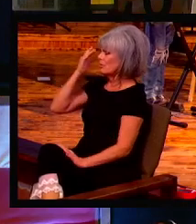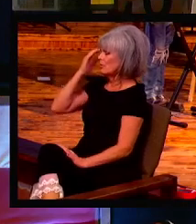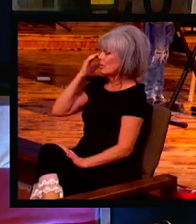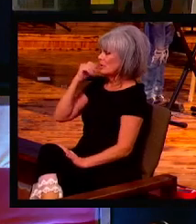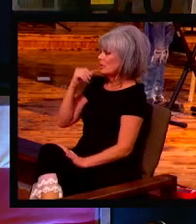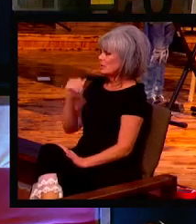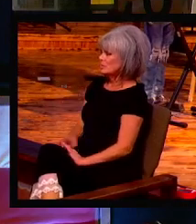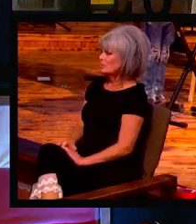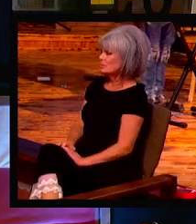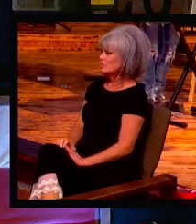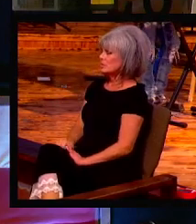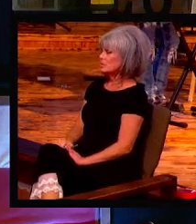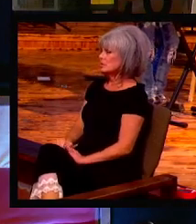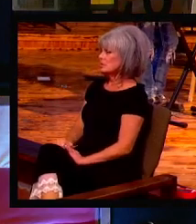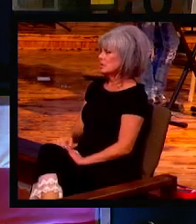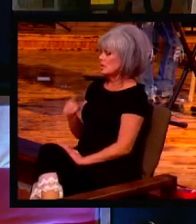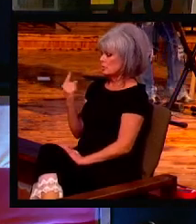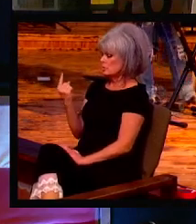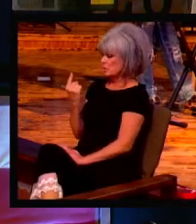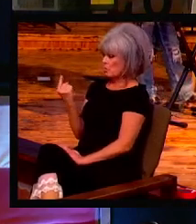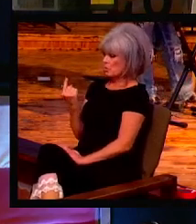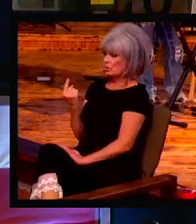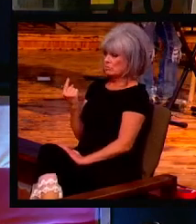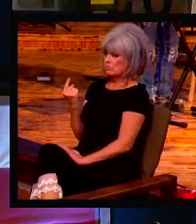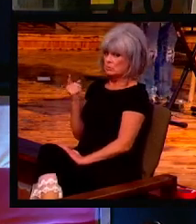Or there's someone that you need to forgive.